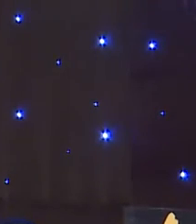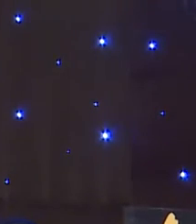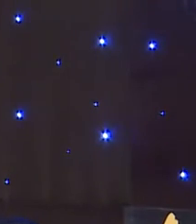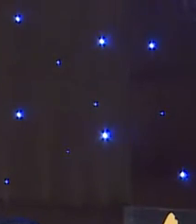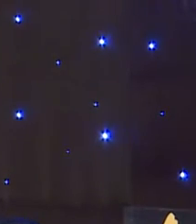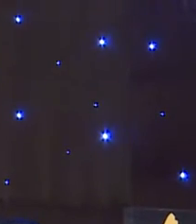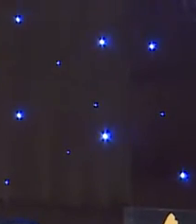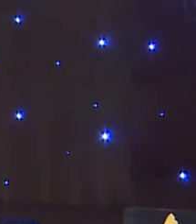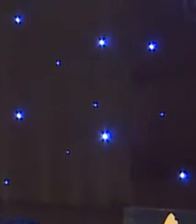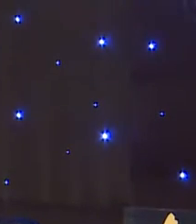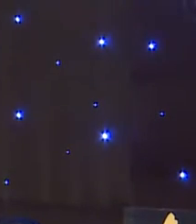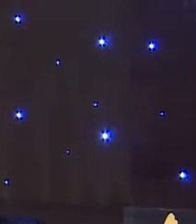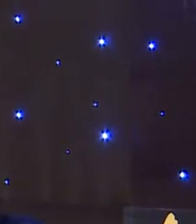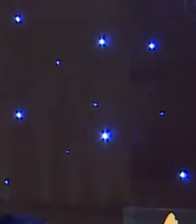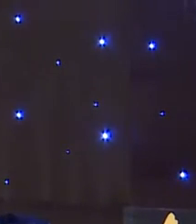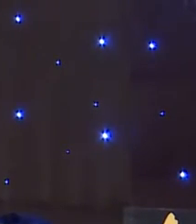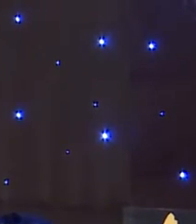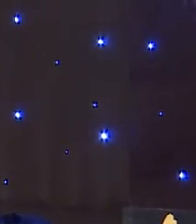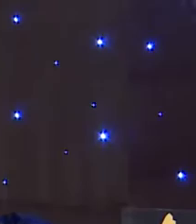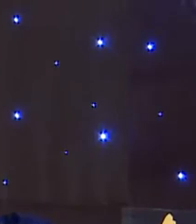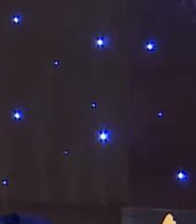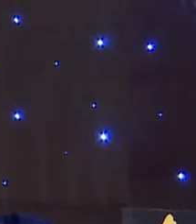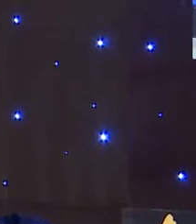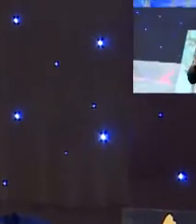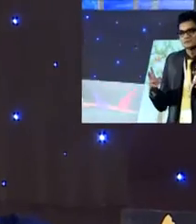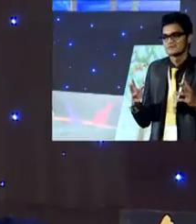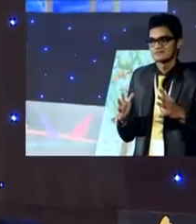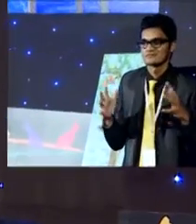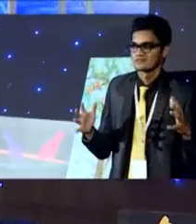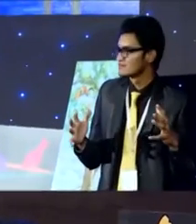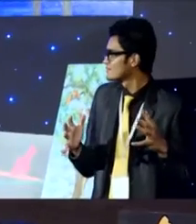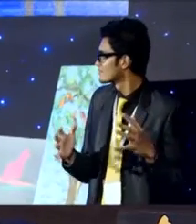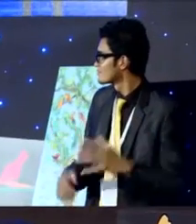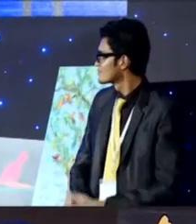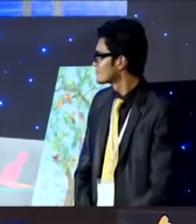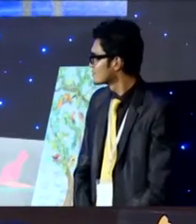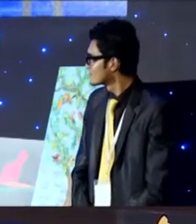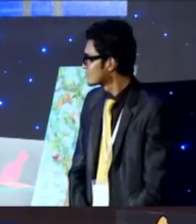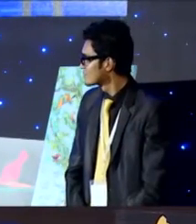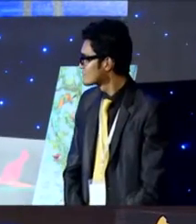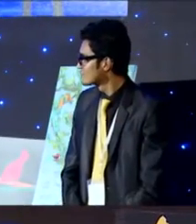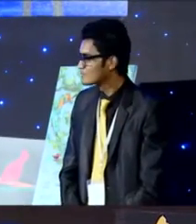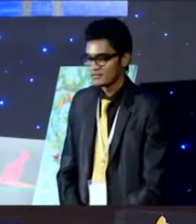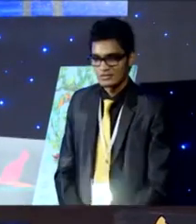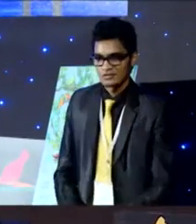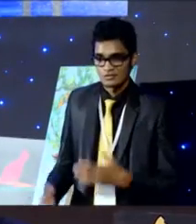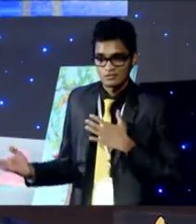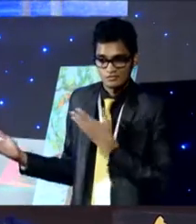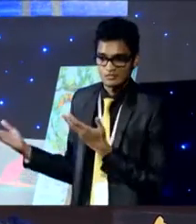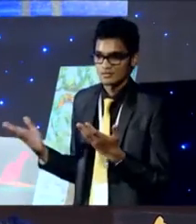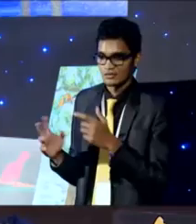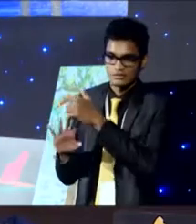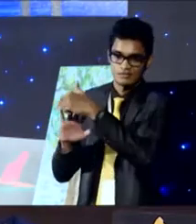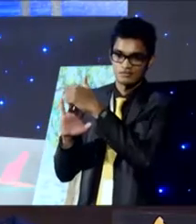Good evening, and thank you very much, Feroz, Rida, and all of you for inviting me and the other panelists to this